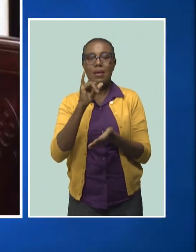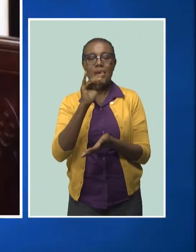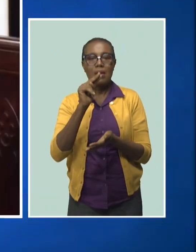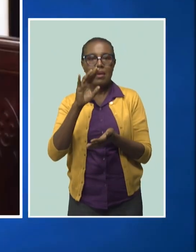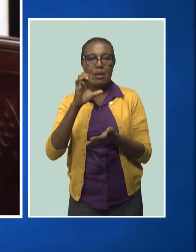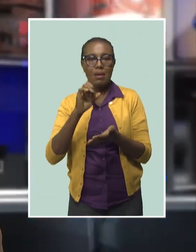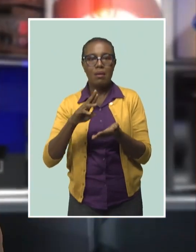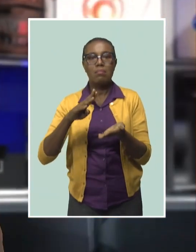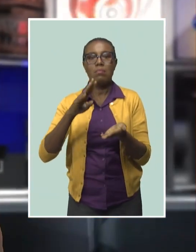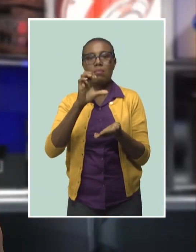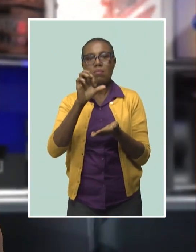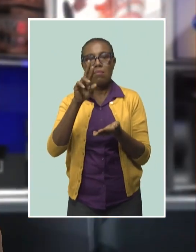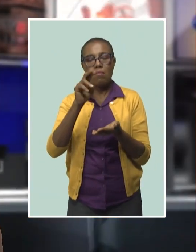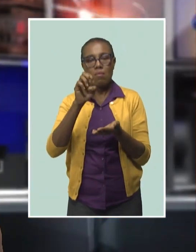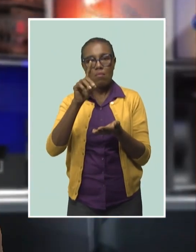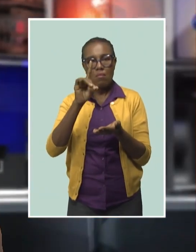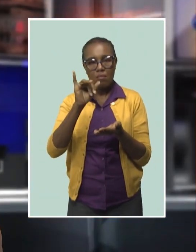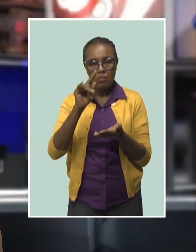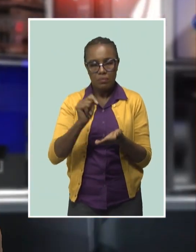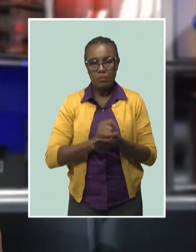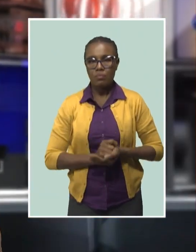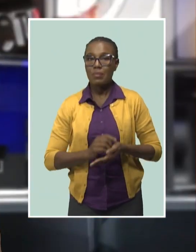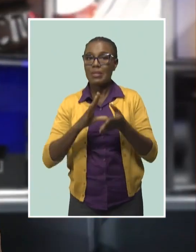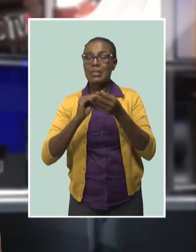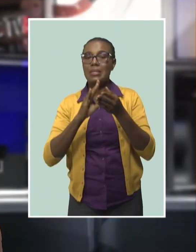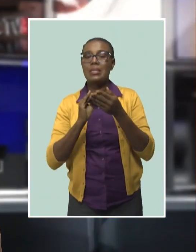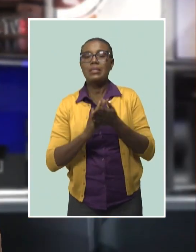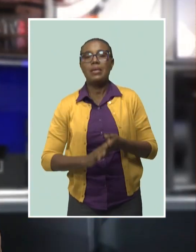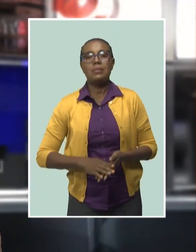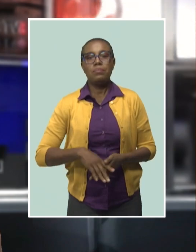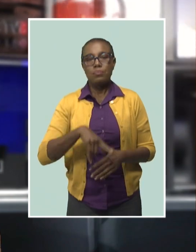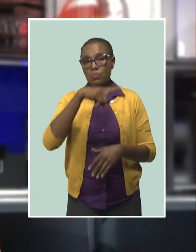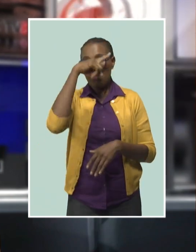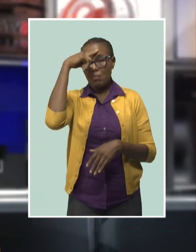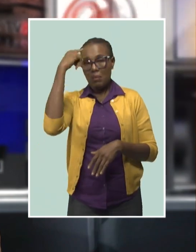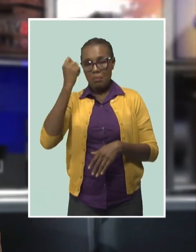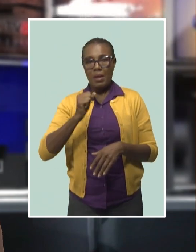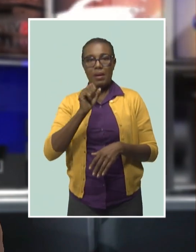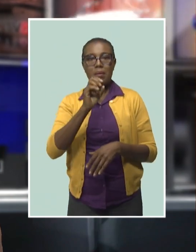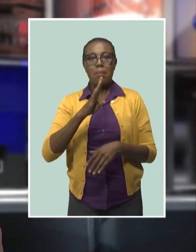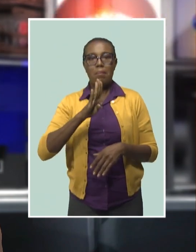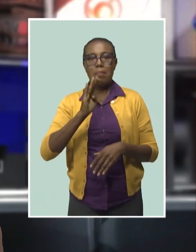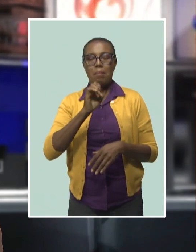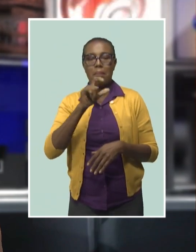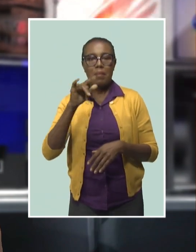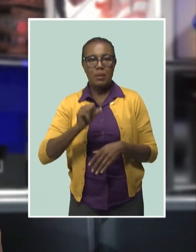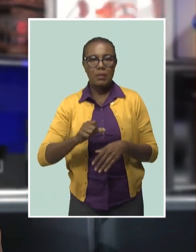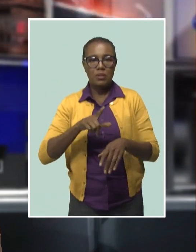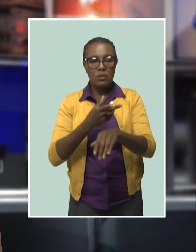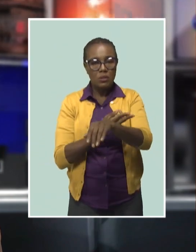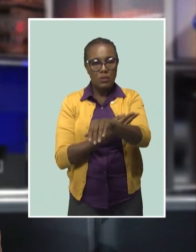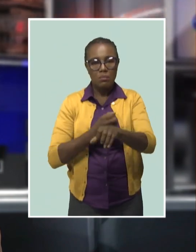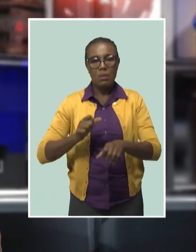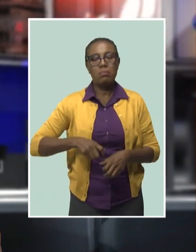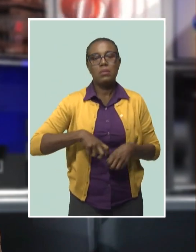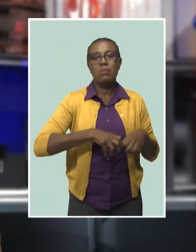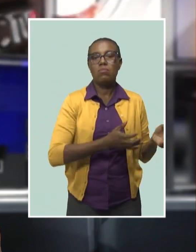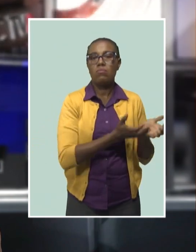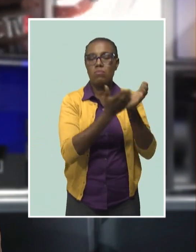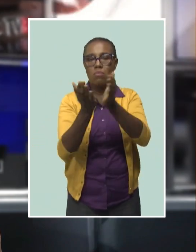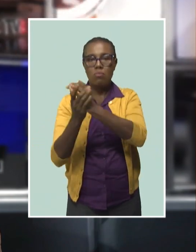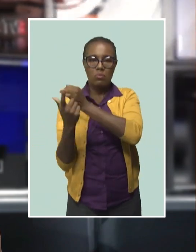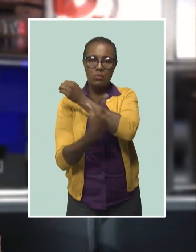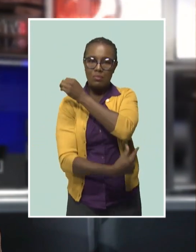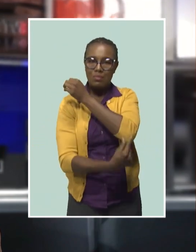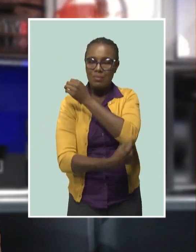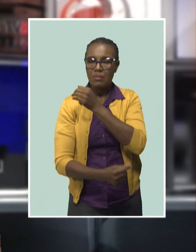also addressed the situation with the Barbados black-belly sheep that have been sent to Guyana. Ms. Motley says she's received a report from